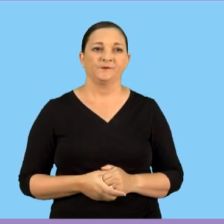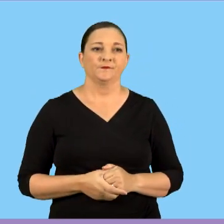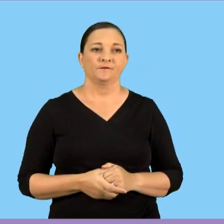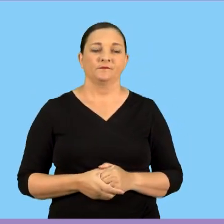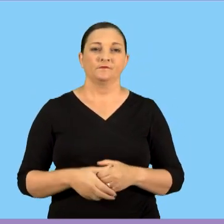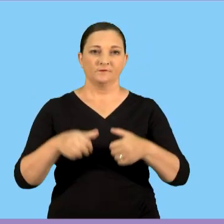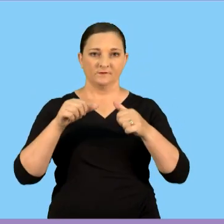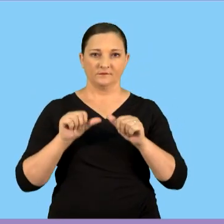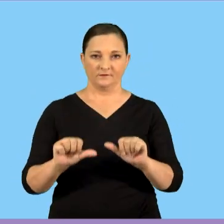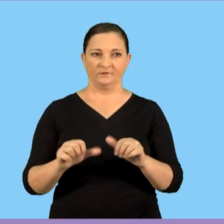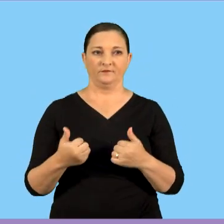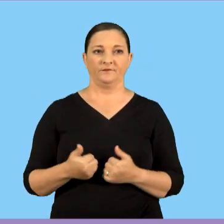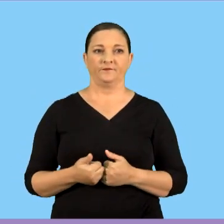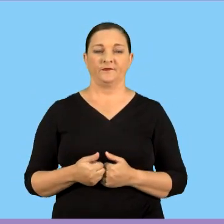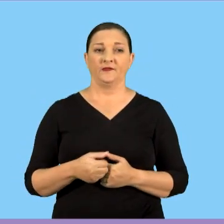also.